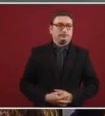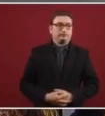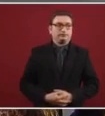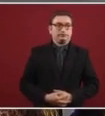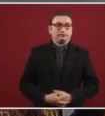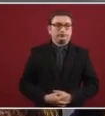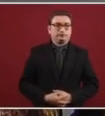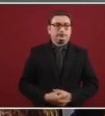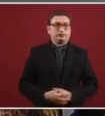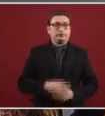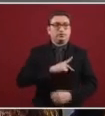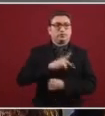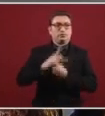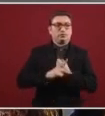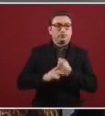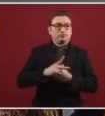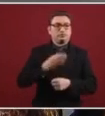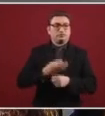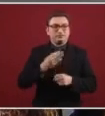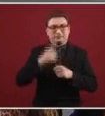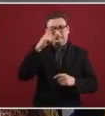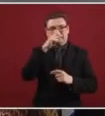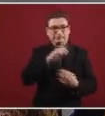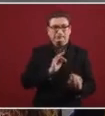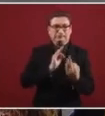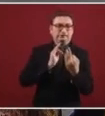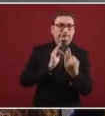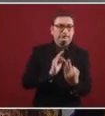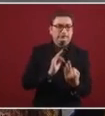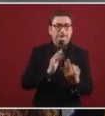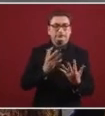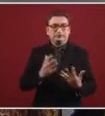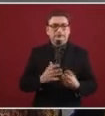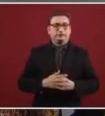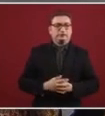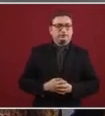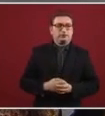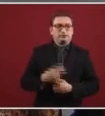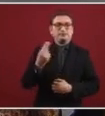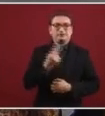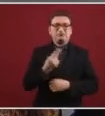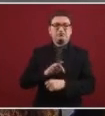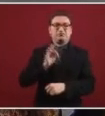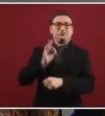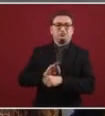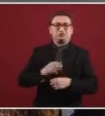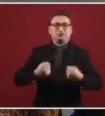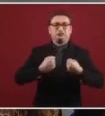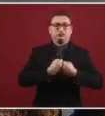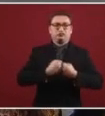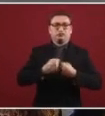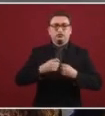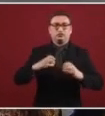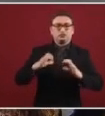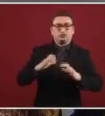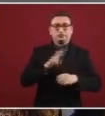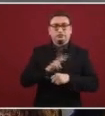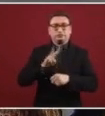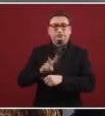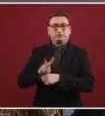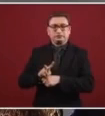migration. Each of you has the absolute right to protect your borders. And so, of